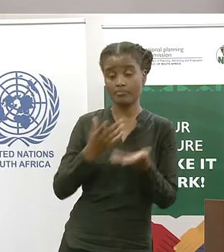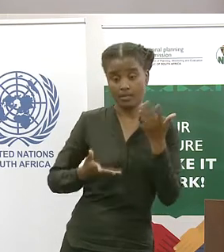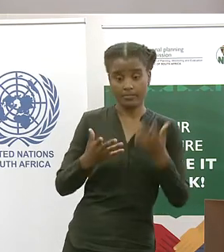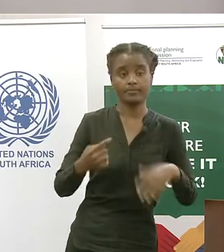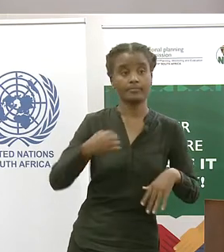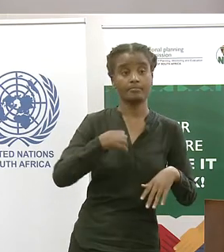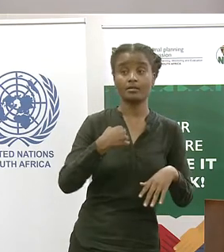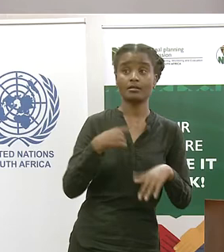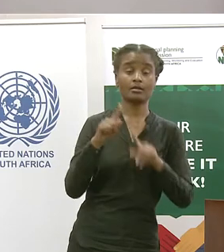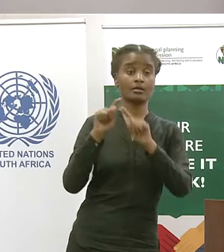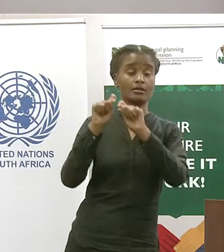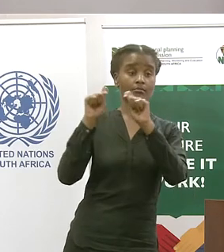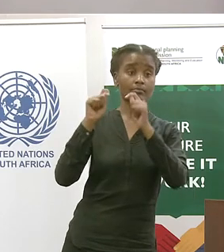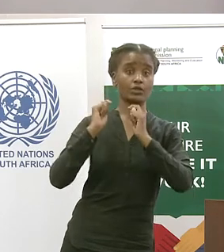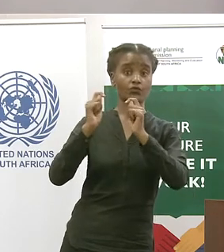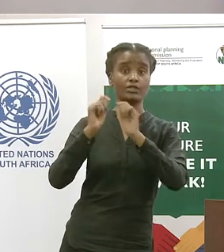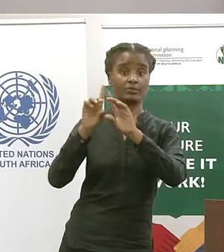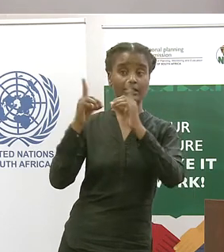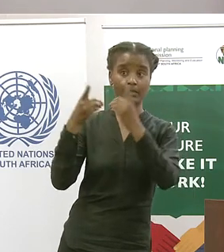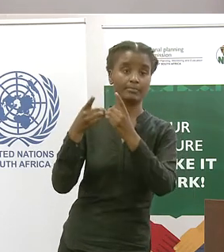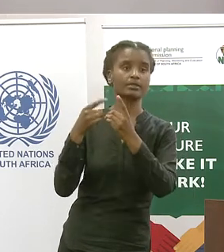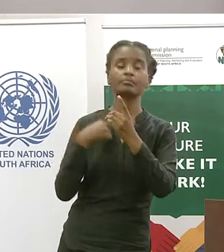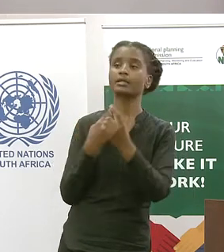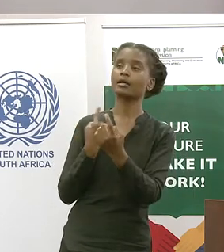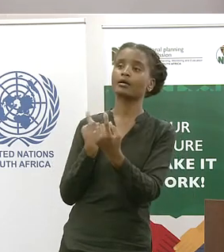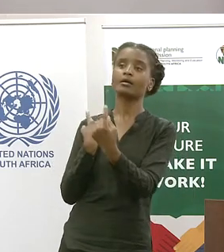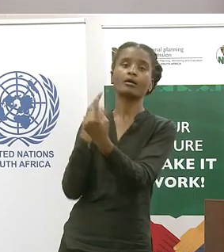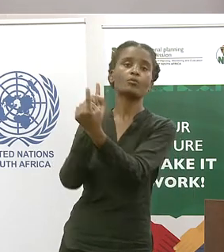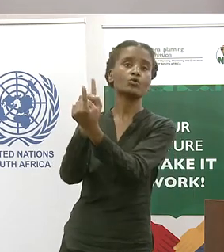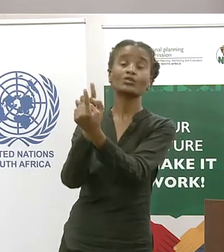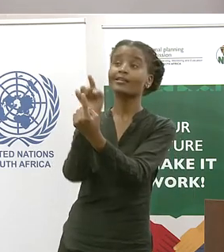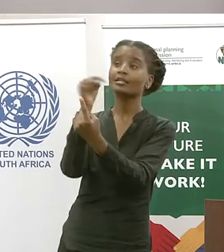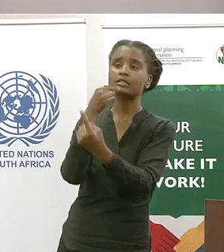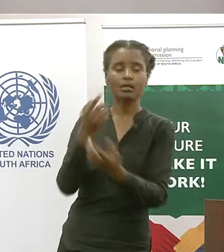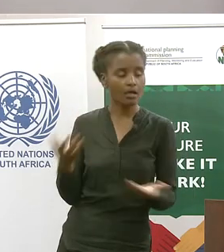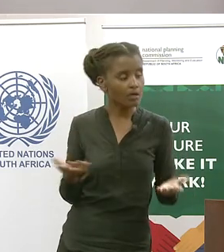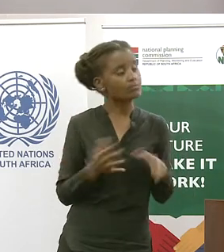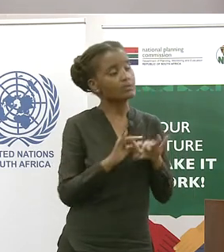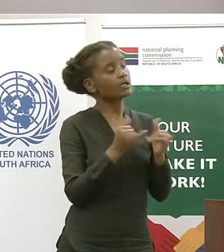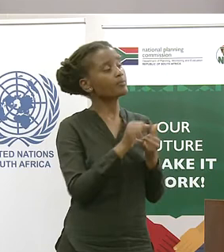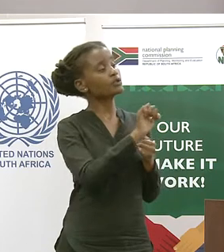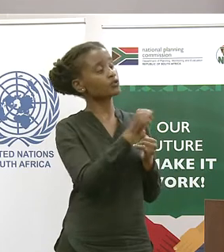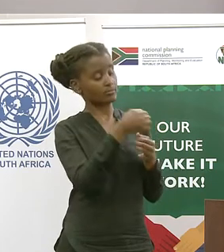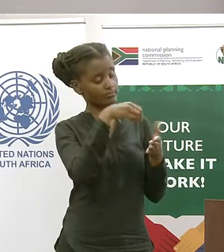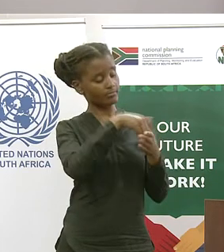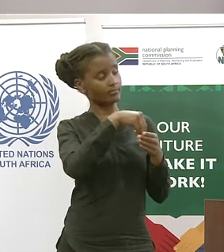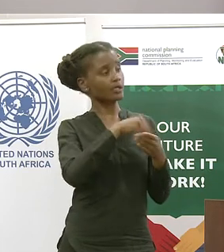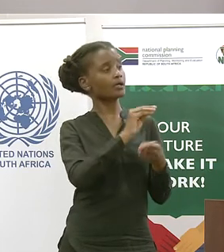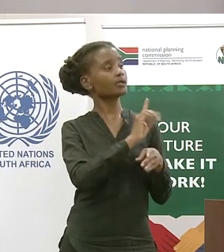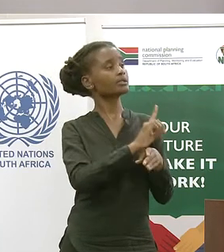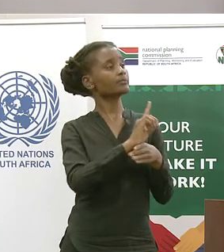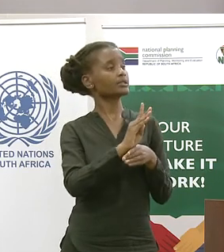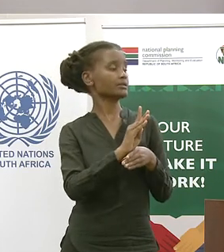department, they want your company to their database, and they need a lot of stuff.